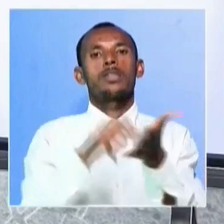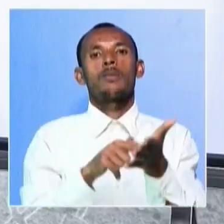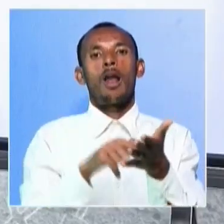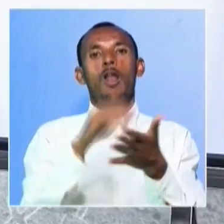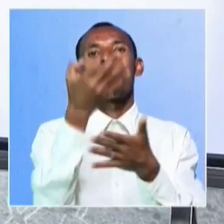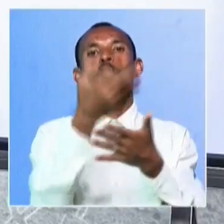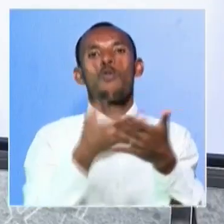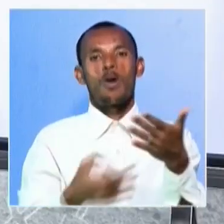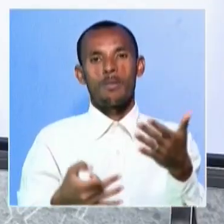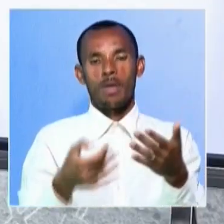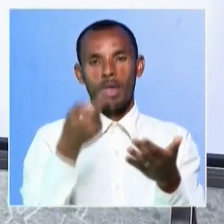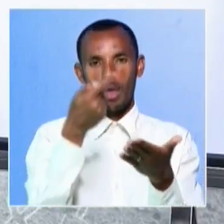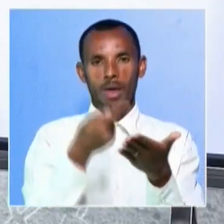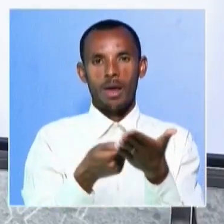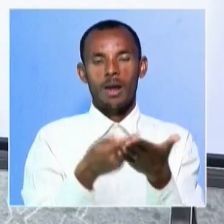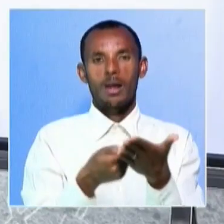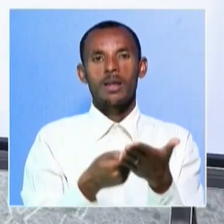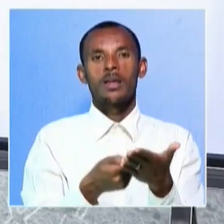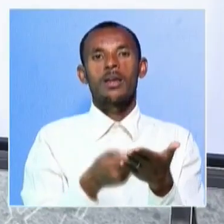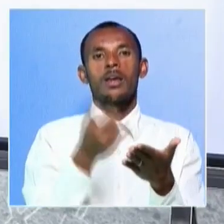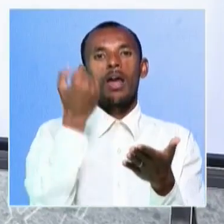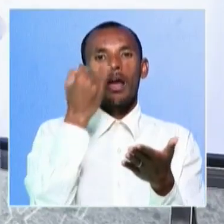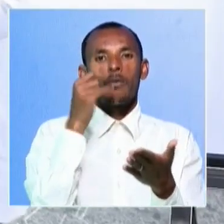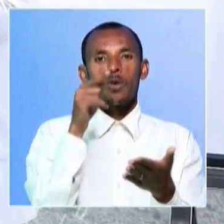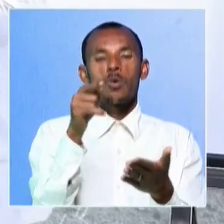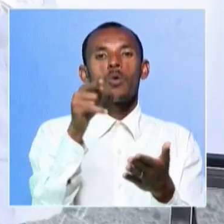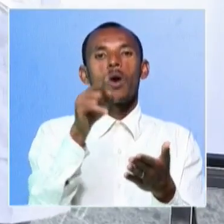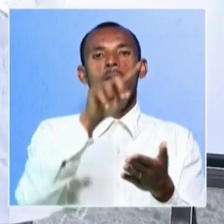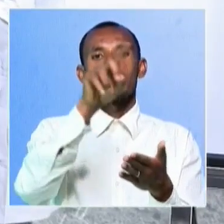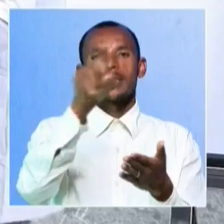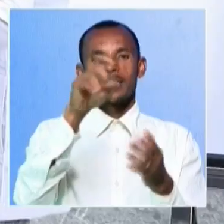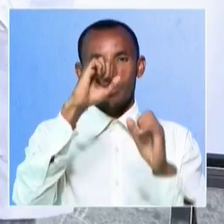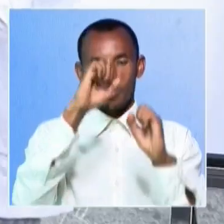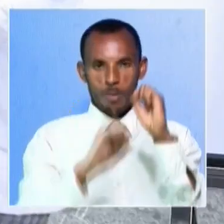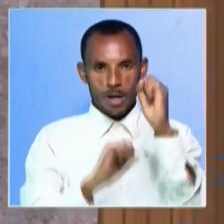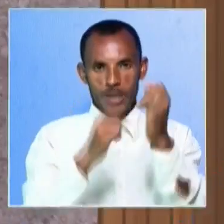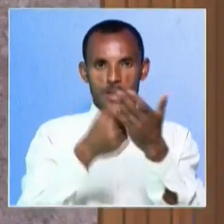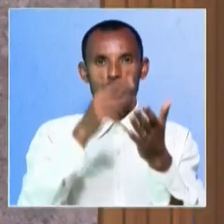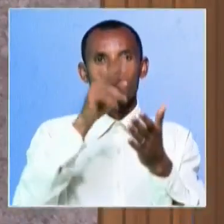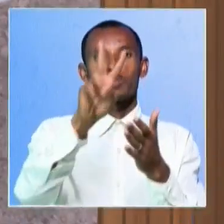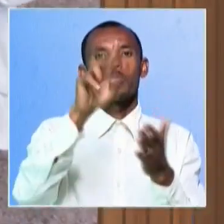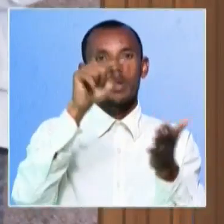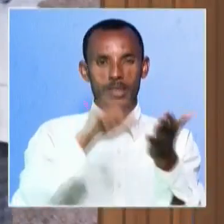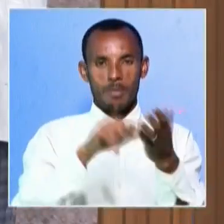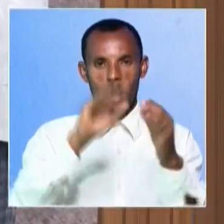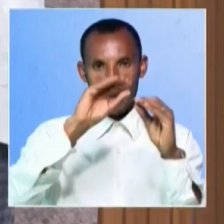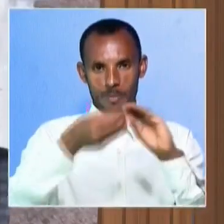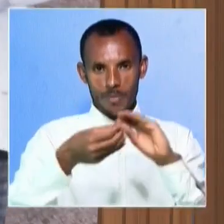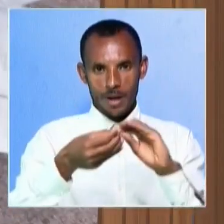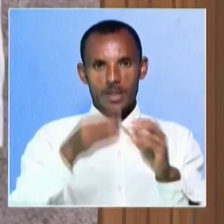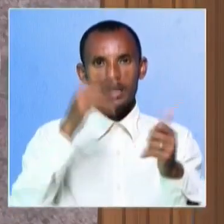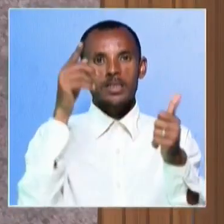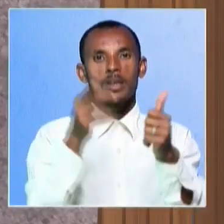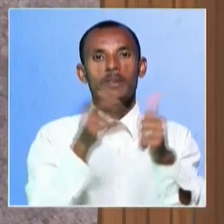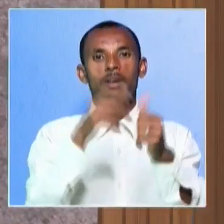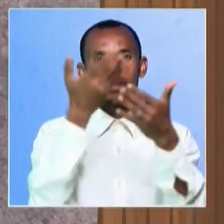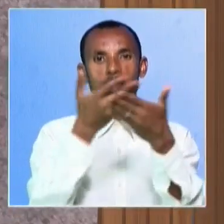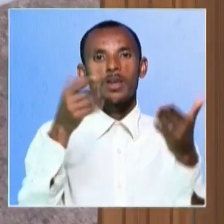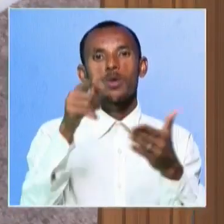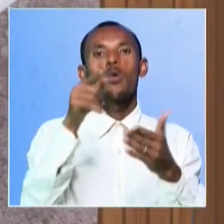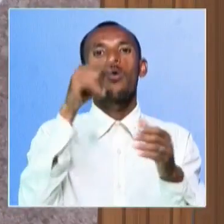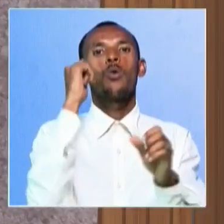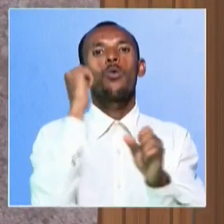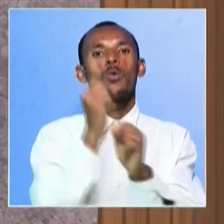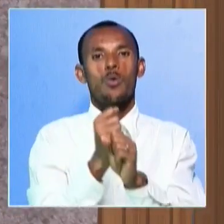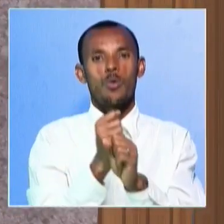Okay, here if you are asked to compare these two decimal number, the first thing that you need to do